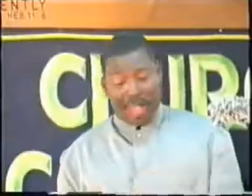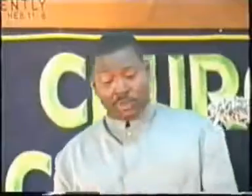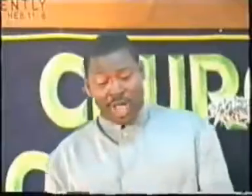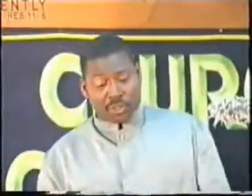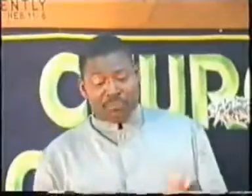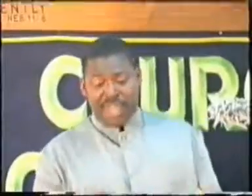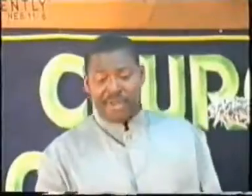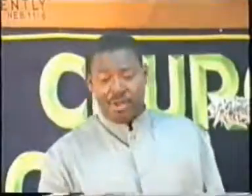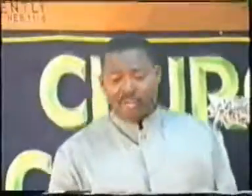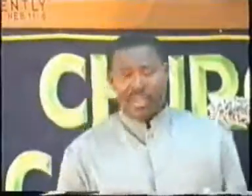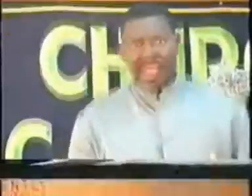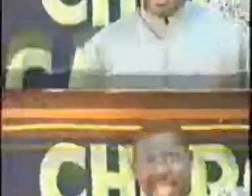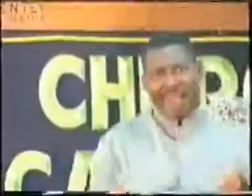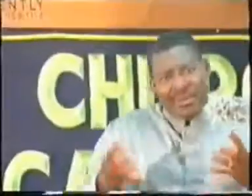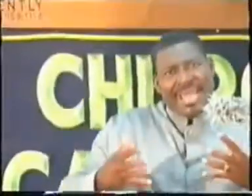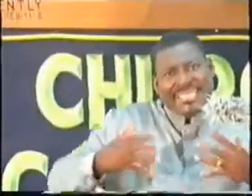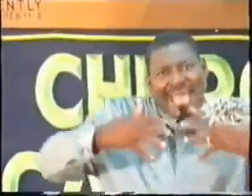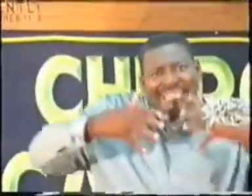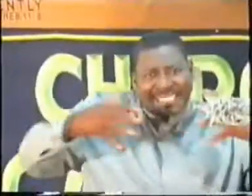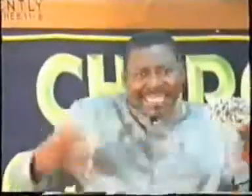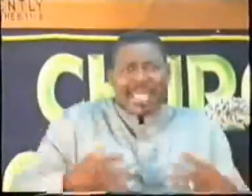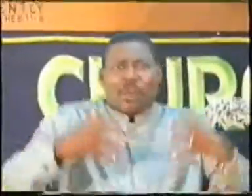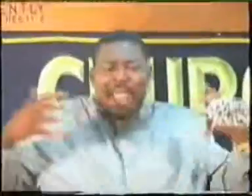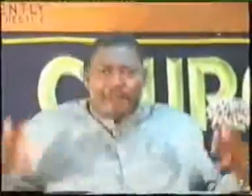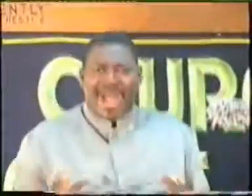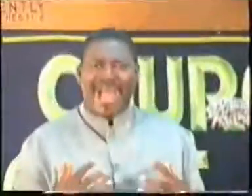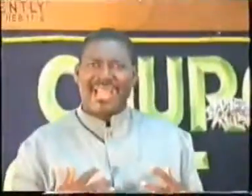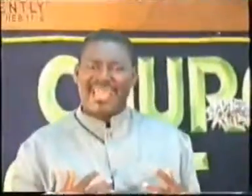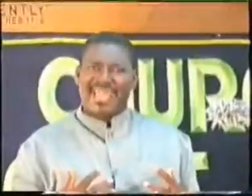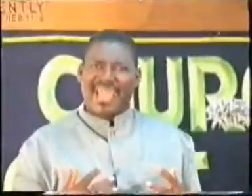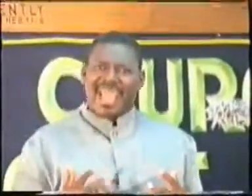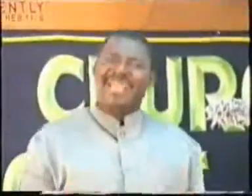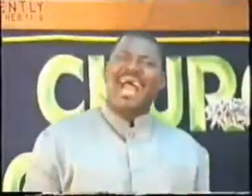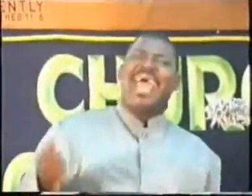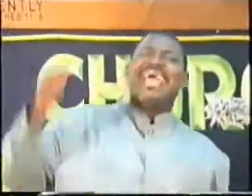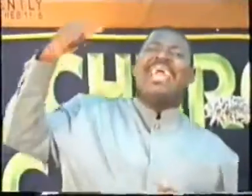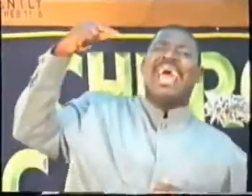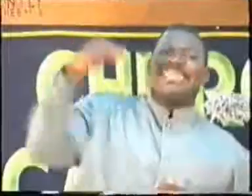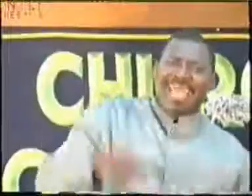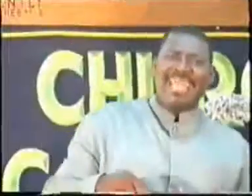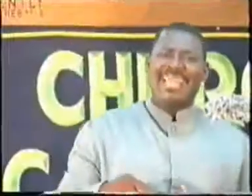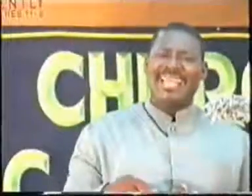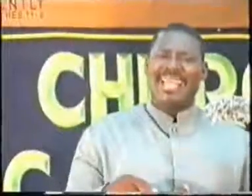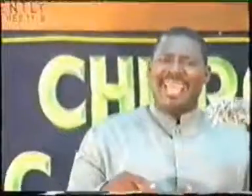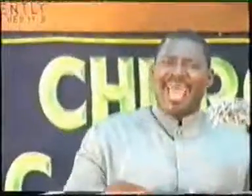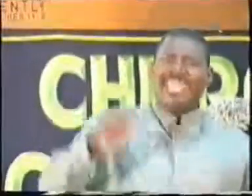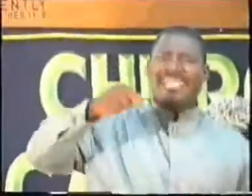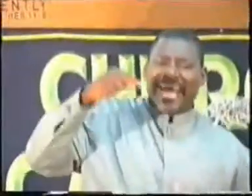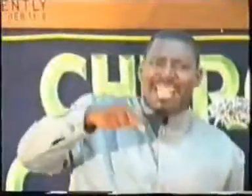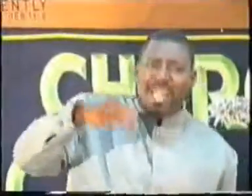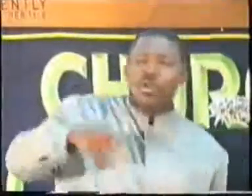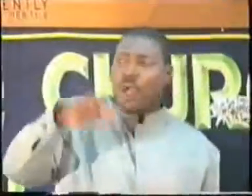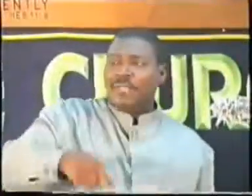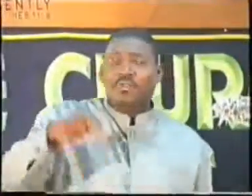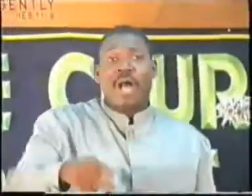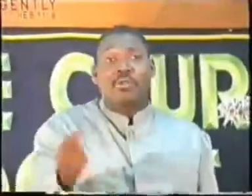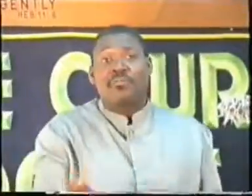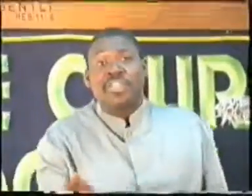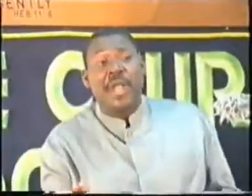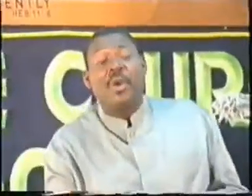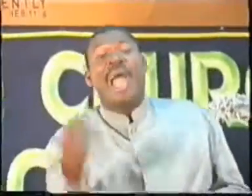anim na lewi kwan so asofudie no eno na de sa tene ne no eba enka eye den ena